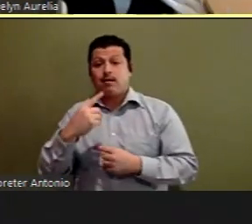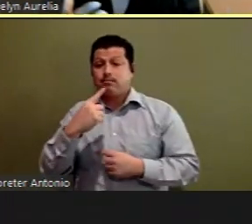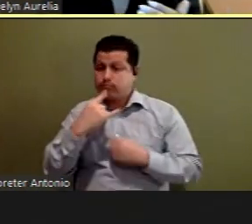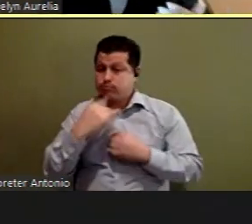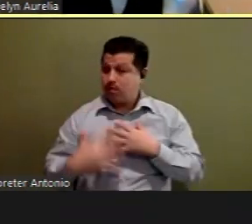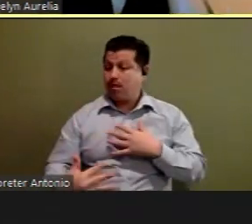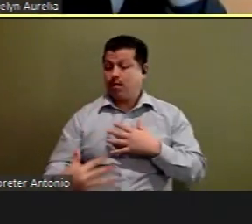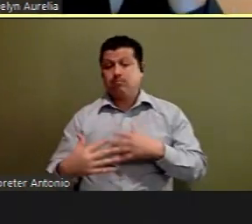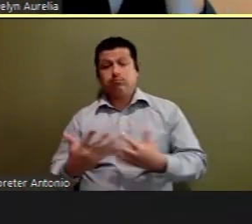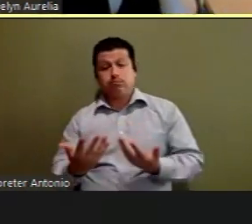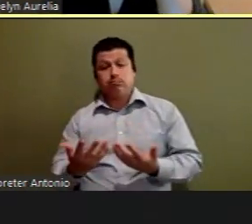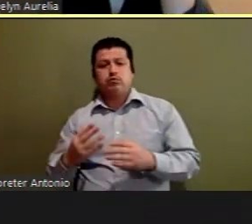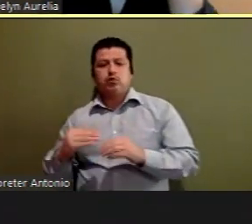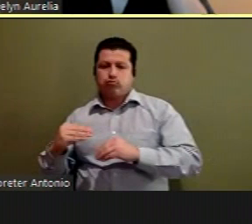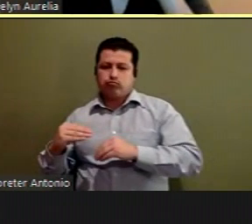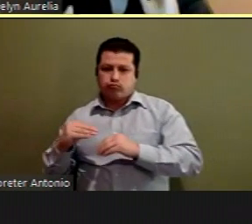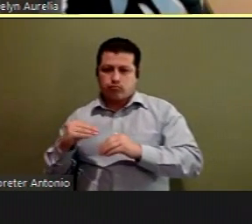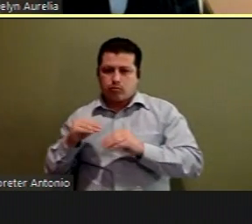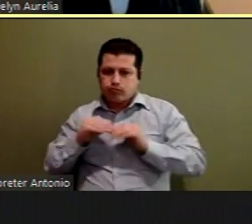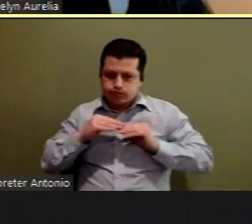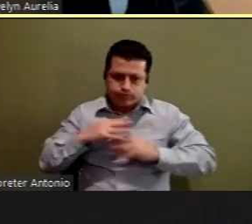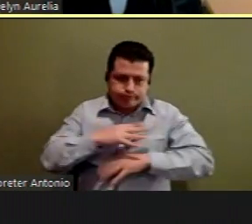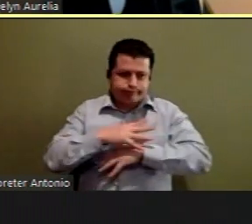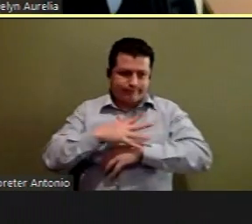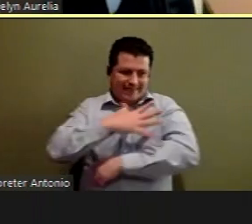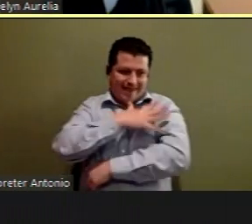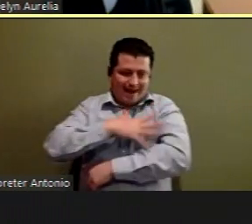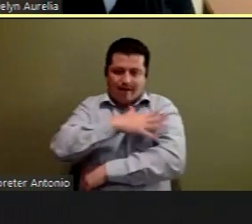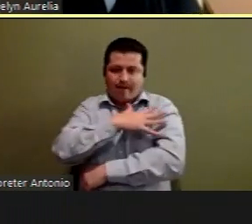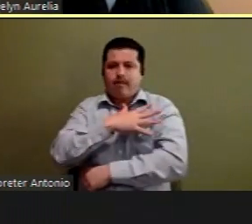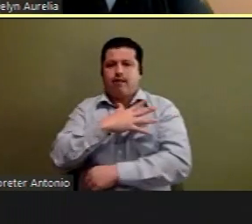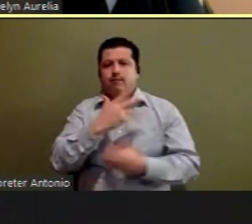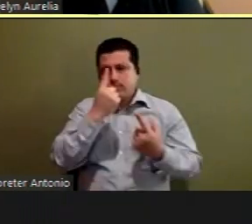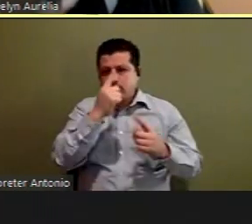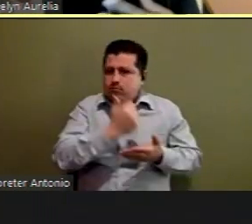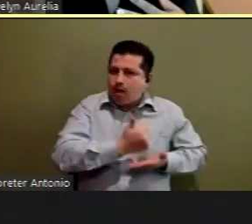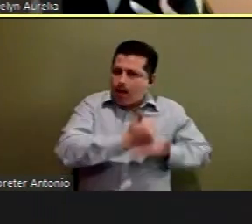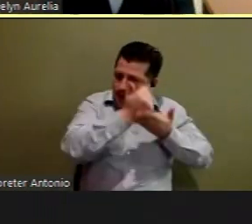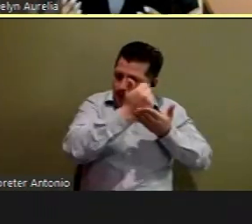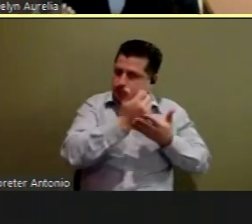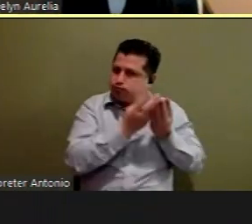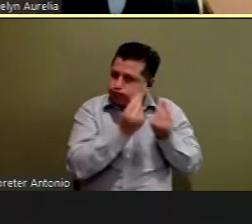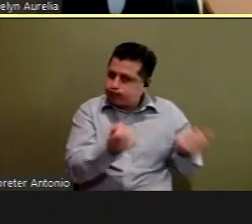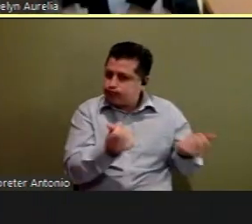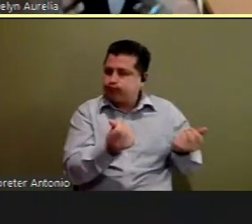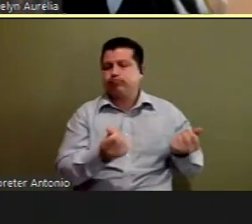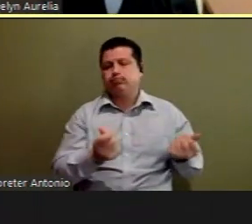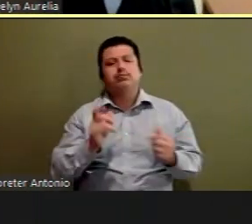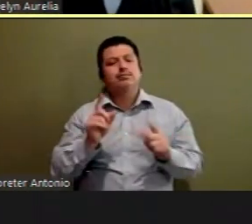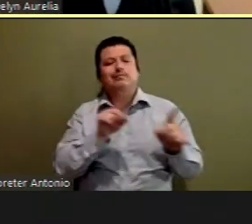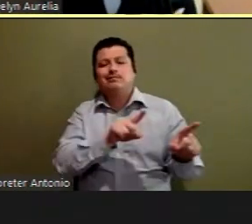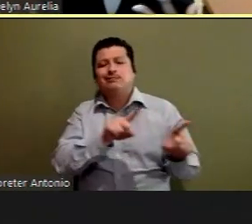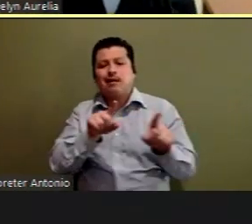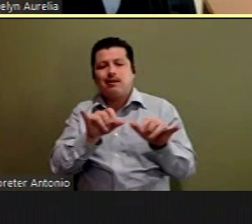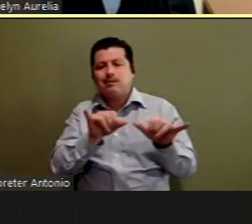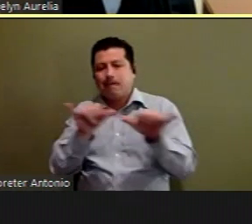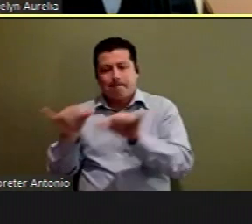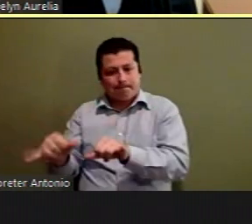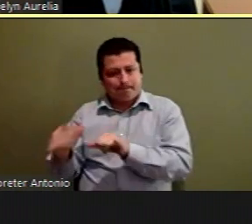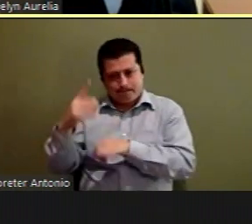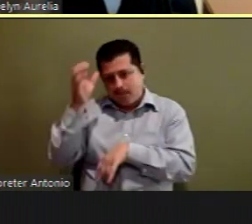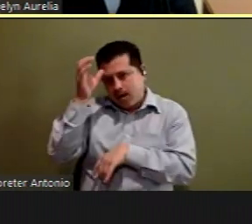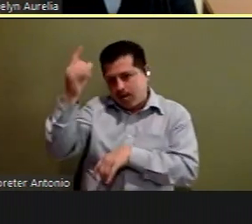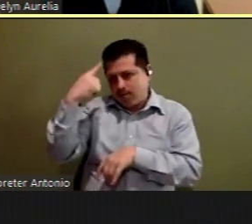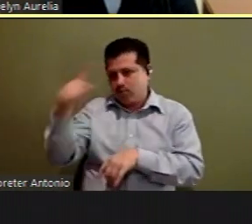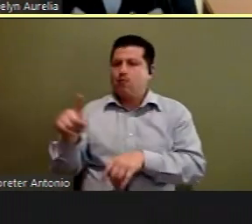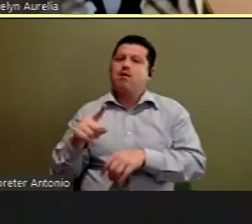thing that's causing you issues. So it's the same thing for the vaccination. When you get vaccinated and your body sees this protein that's